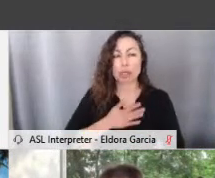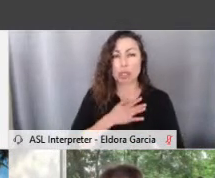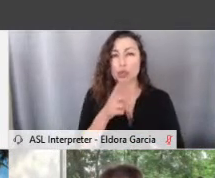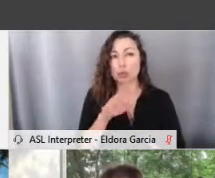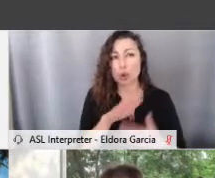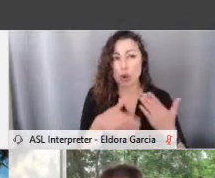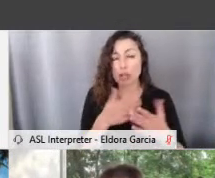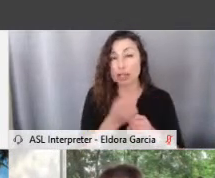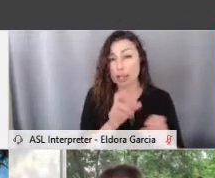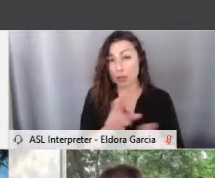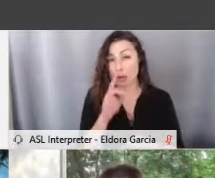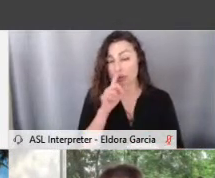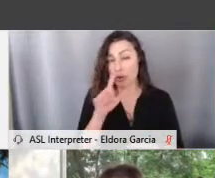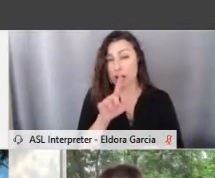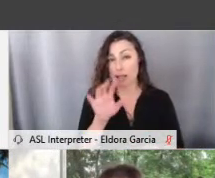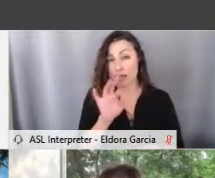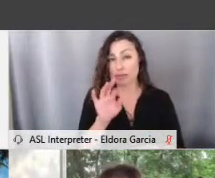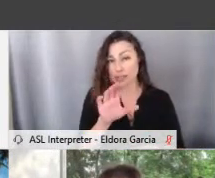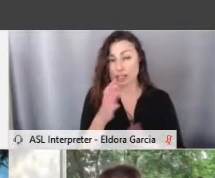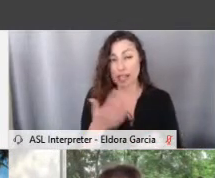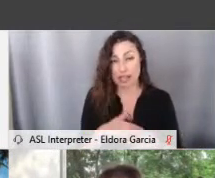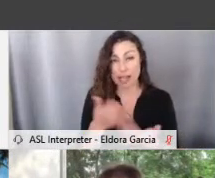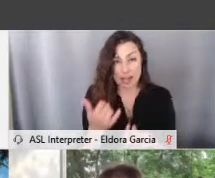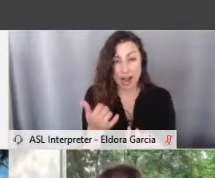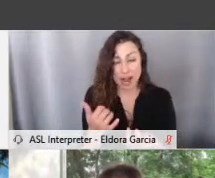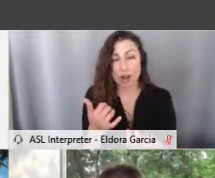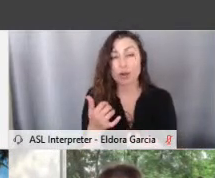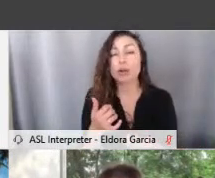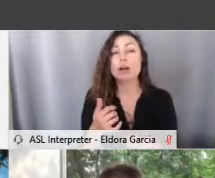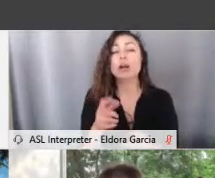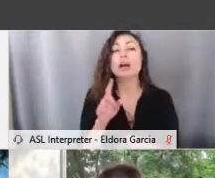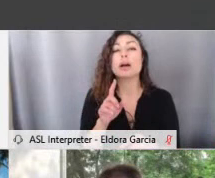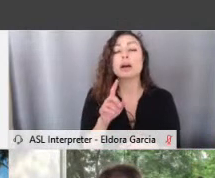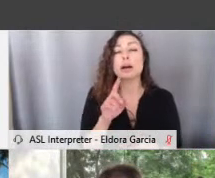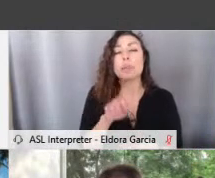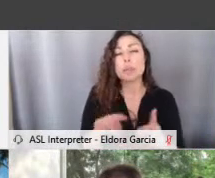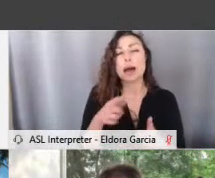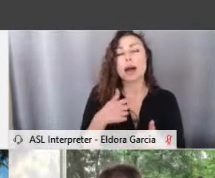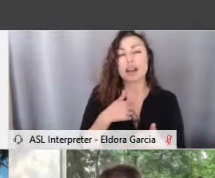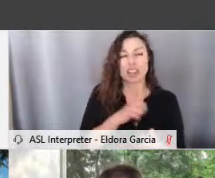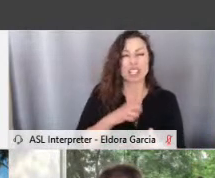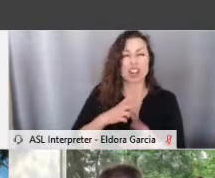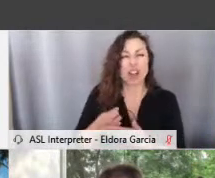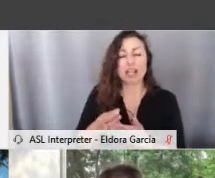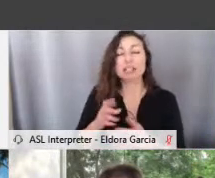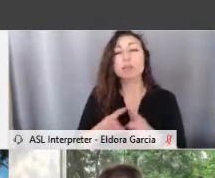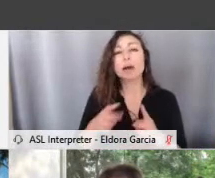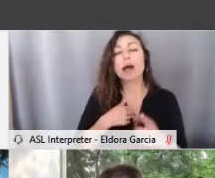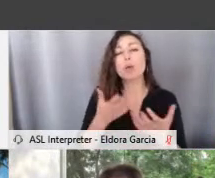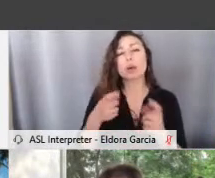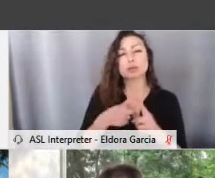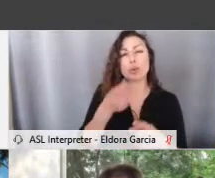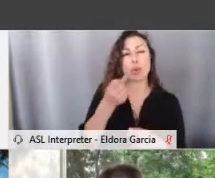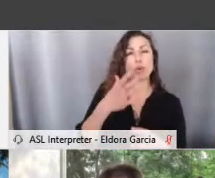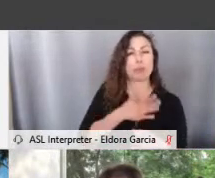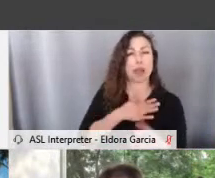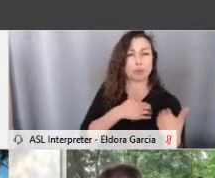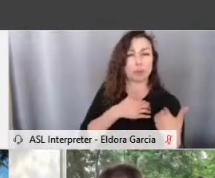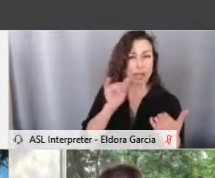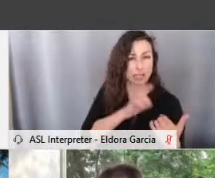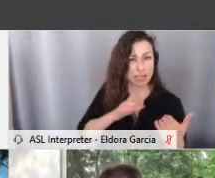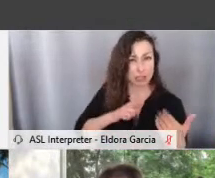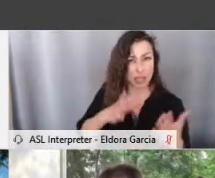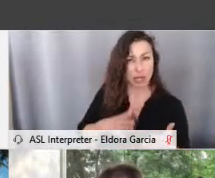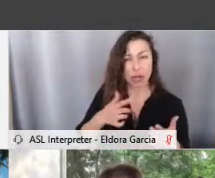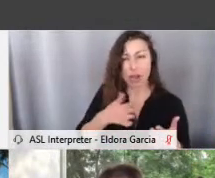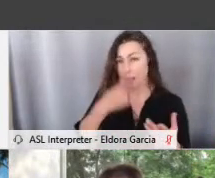all are getting ready for LFC again. And my question really is, I want to hold my responsibilities as a legislator. If